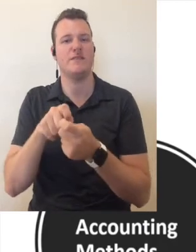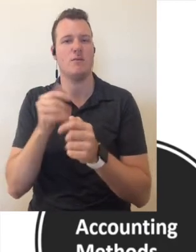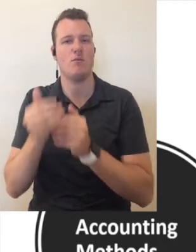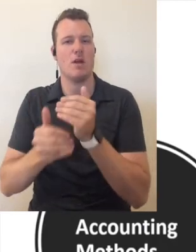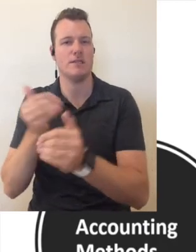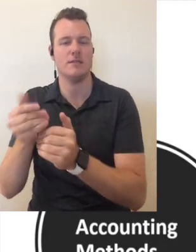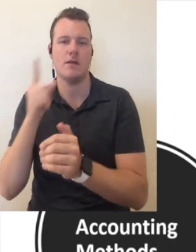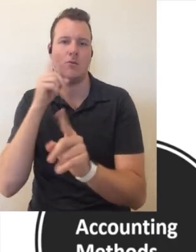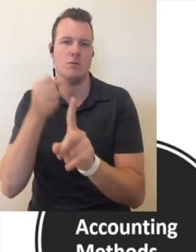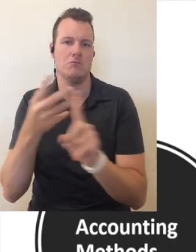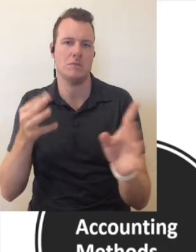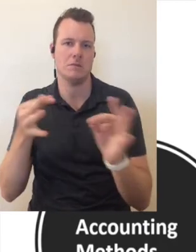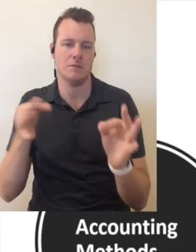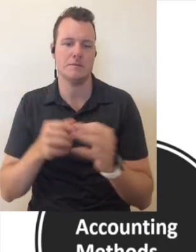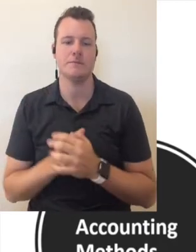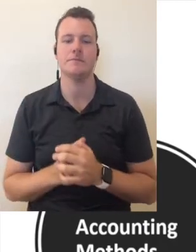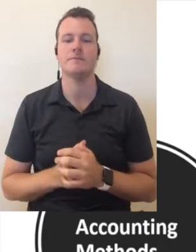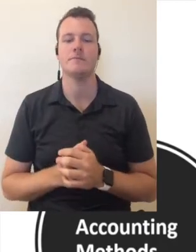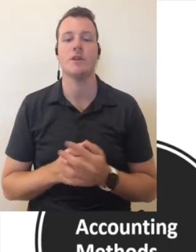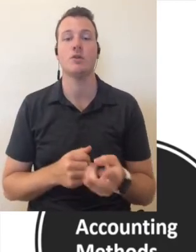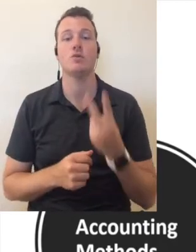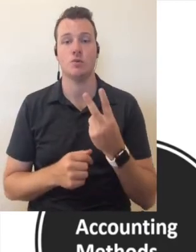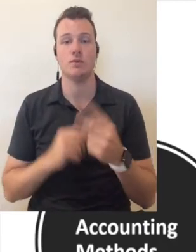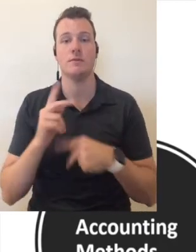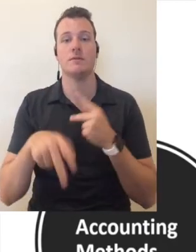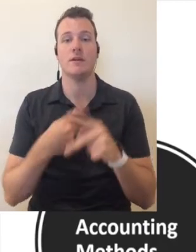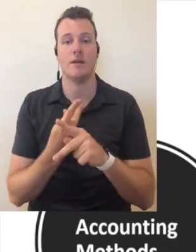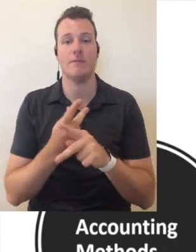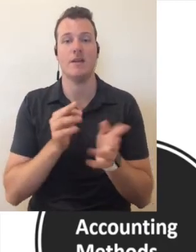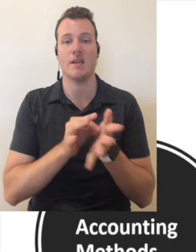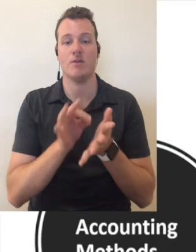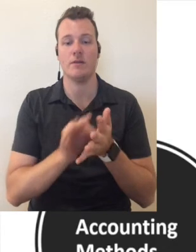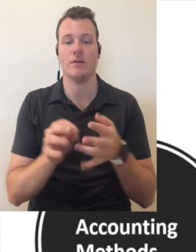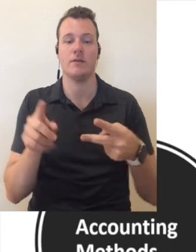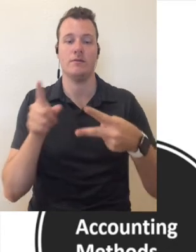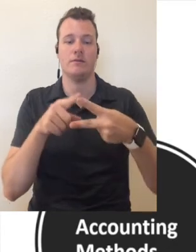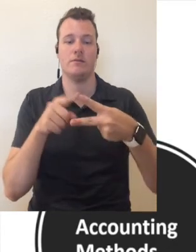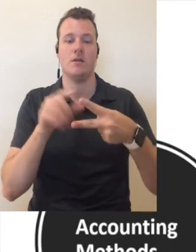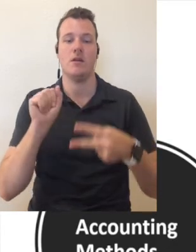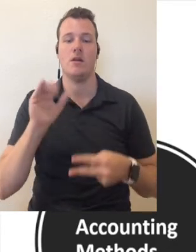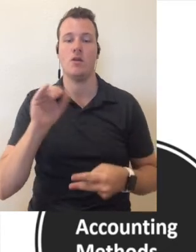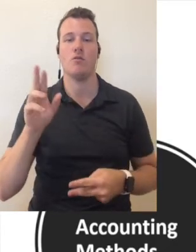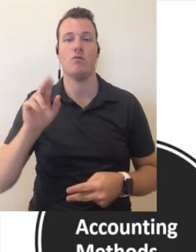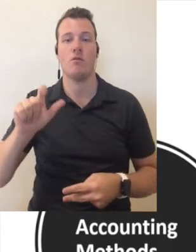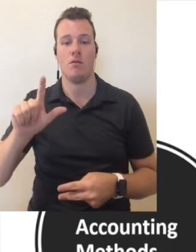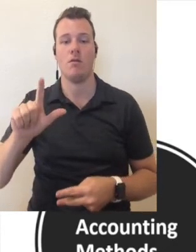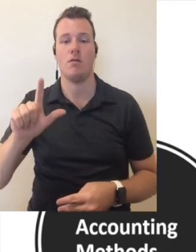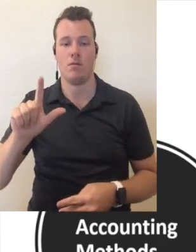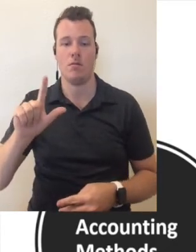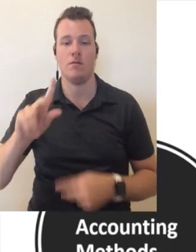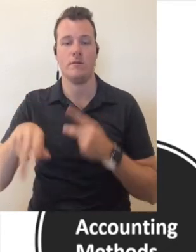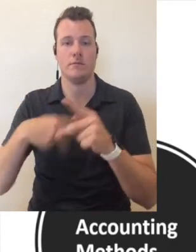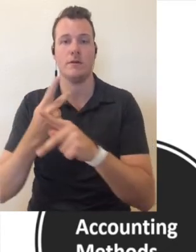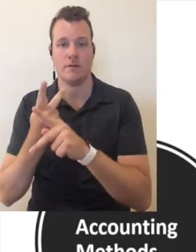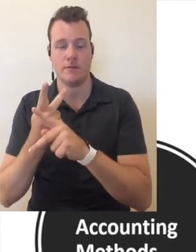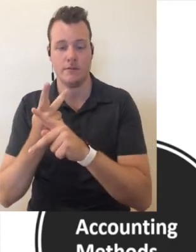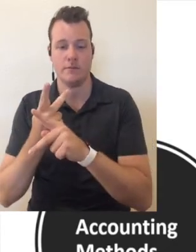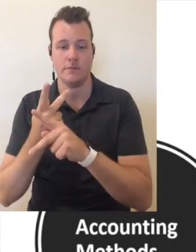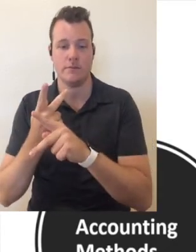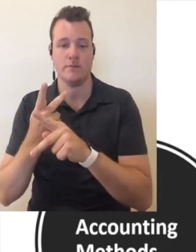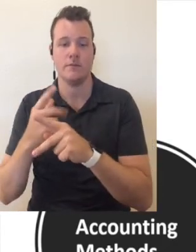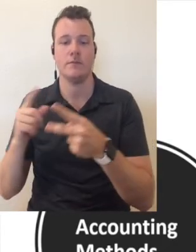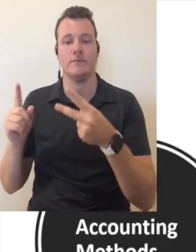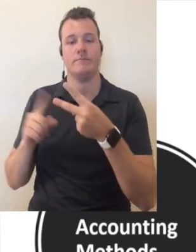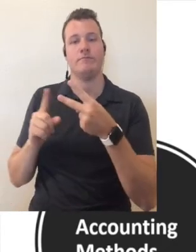certain processes. So let me explain this. There's two types of accounting. At the very top, there's an accrual basis accounting